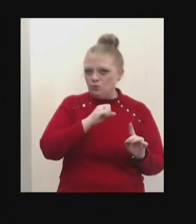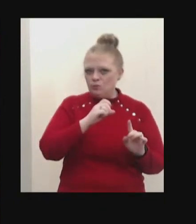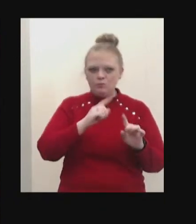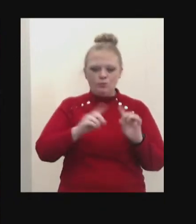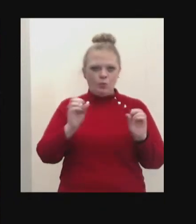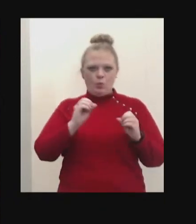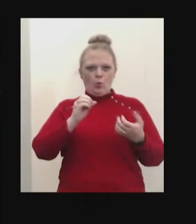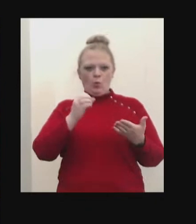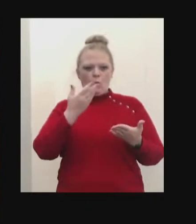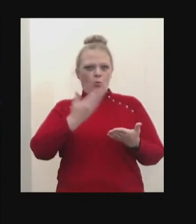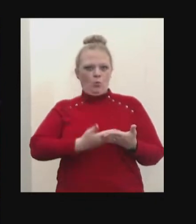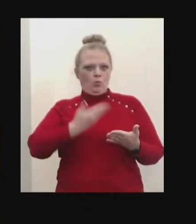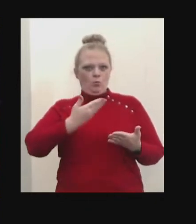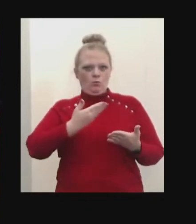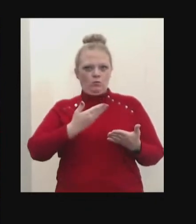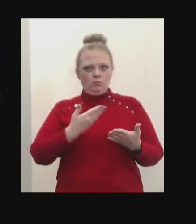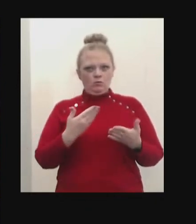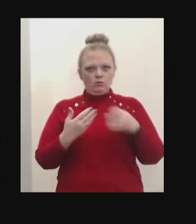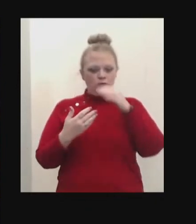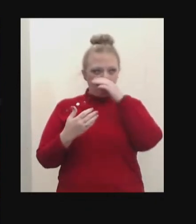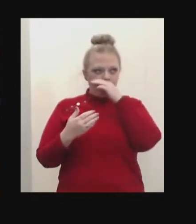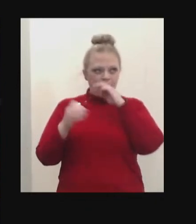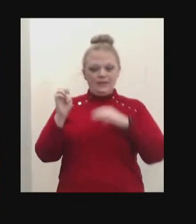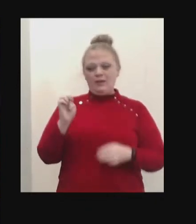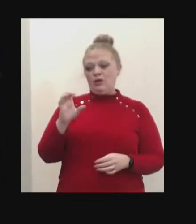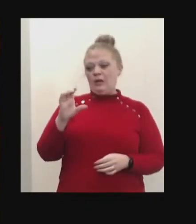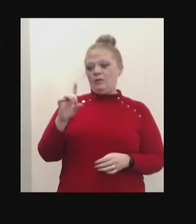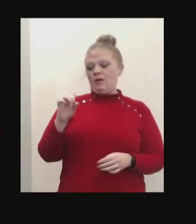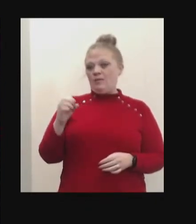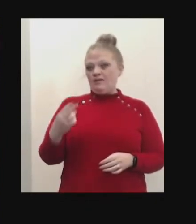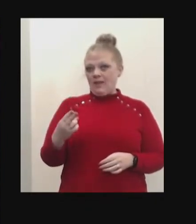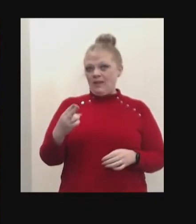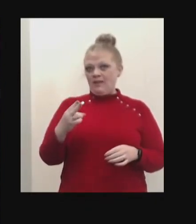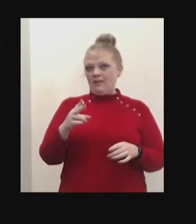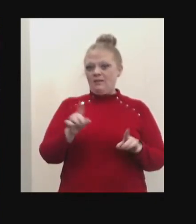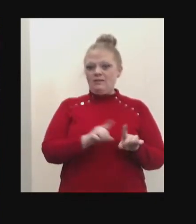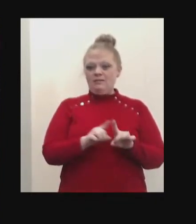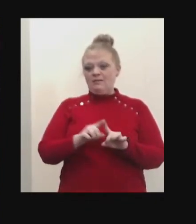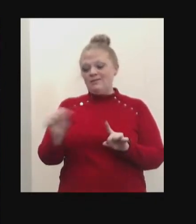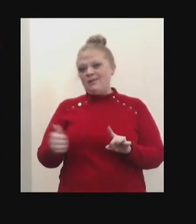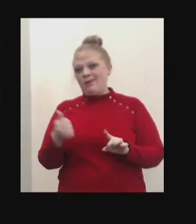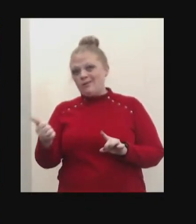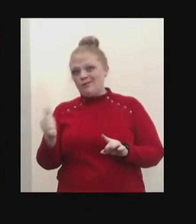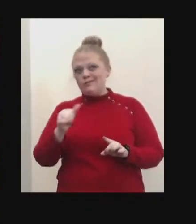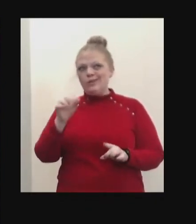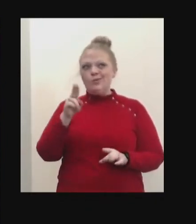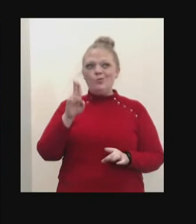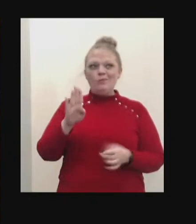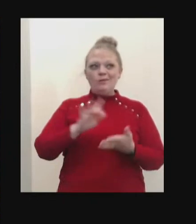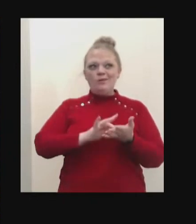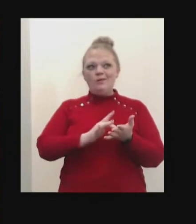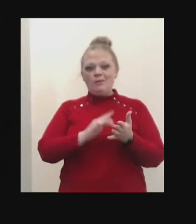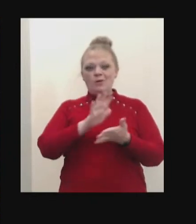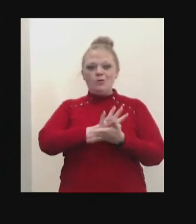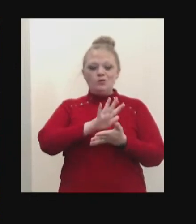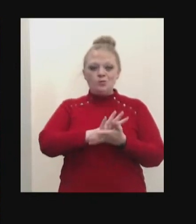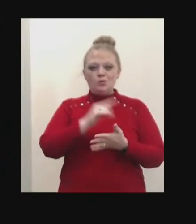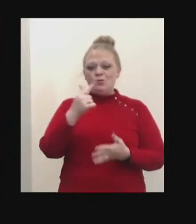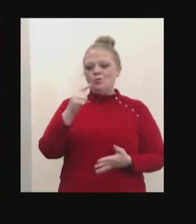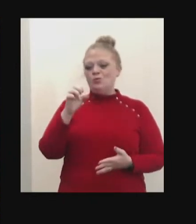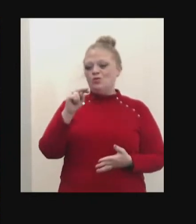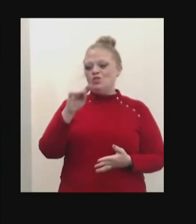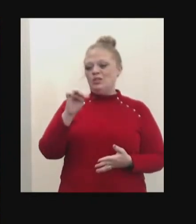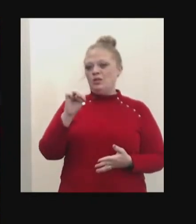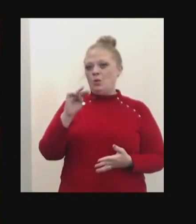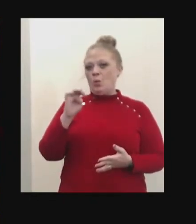yet. The Erie County Department of Health, as well as others, has been working with the UB Medical School Genome Institute, which does actually